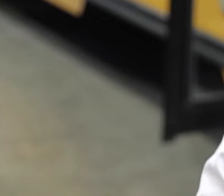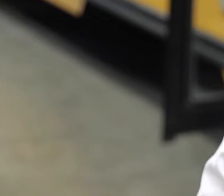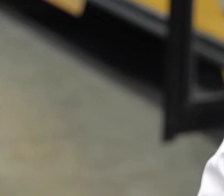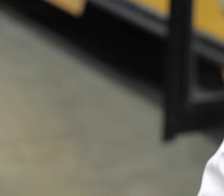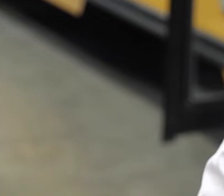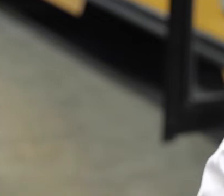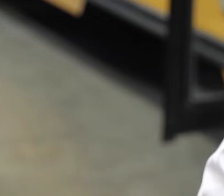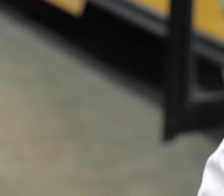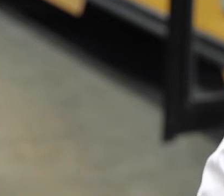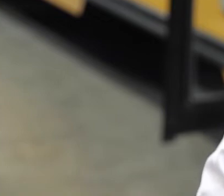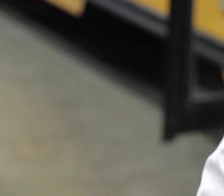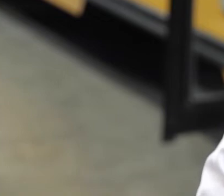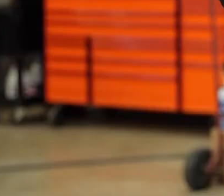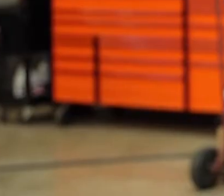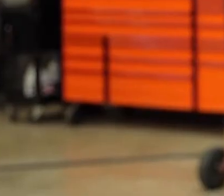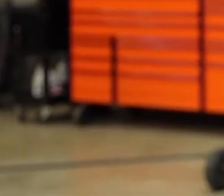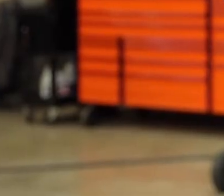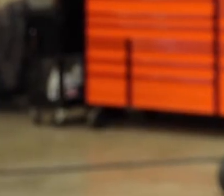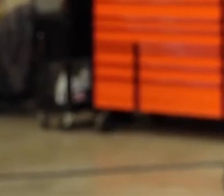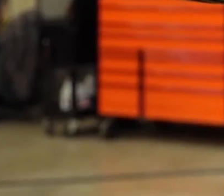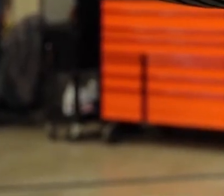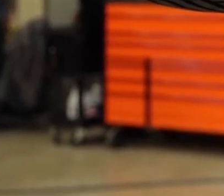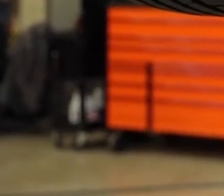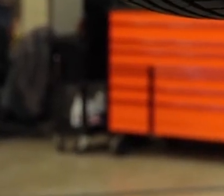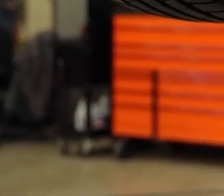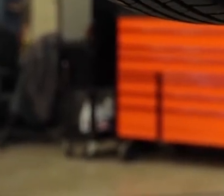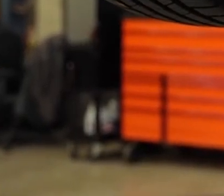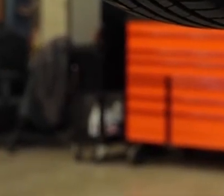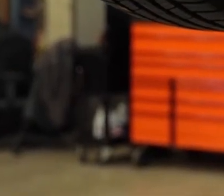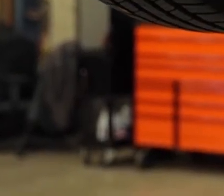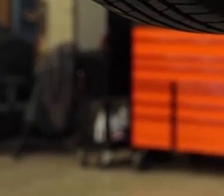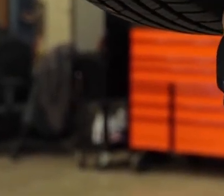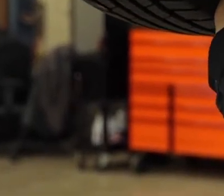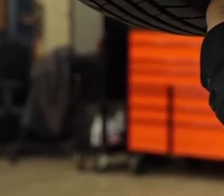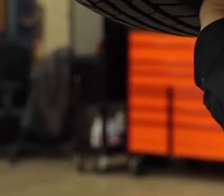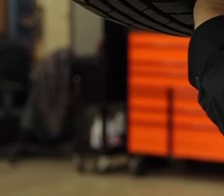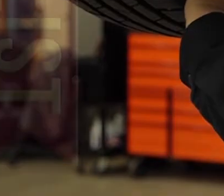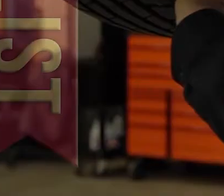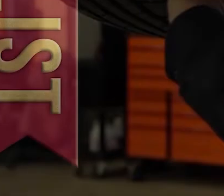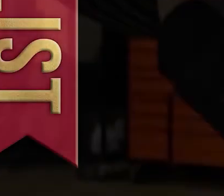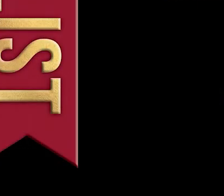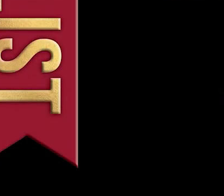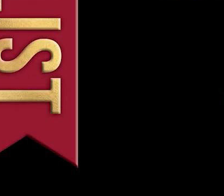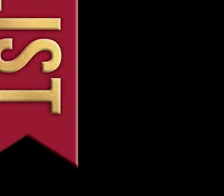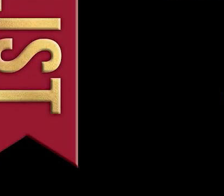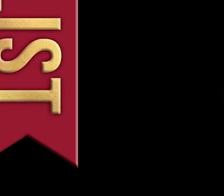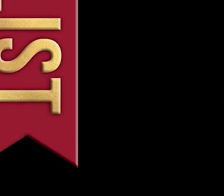and so his care is just out on his sleeve, and that's just the kind of person he is.